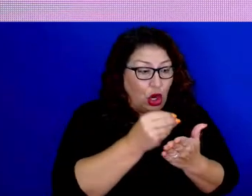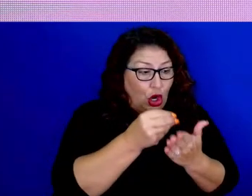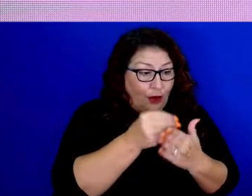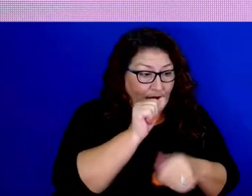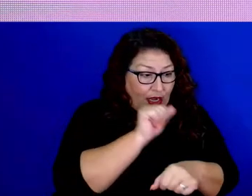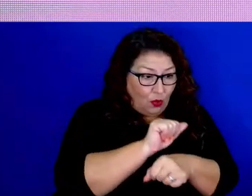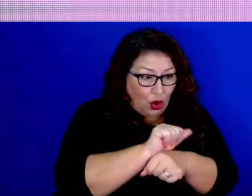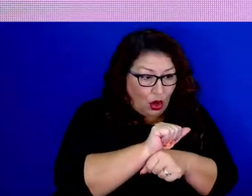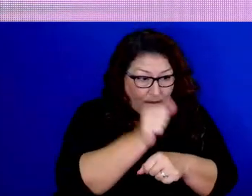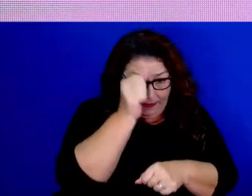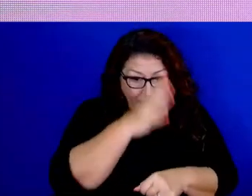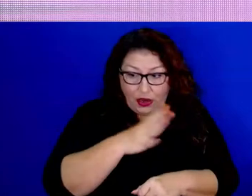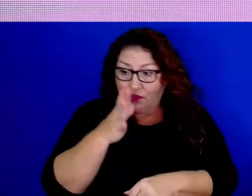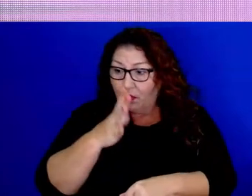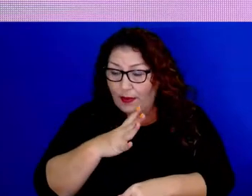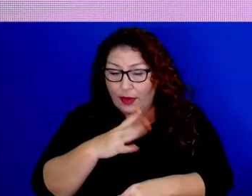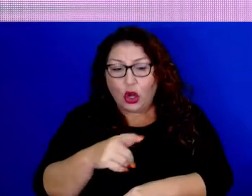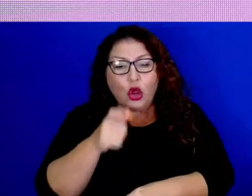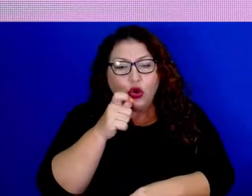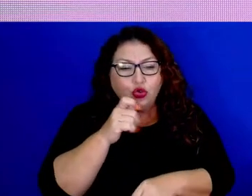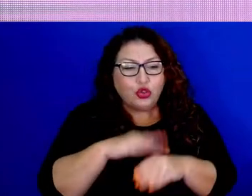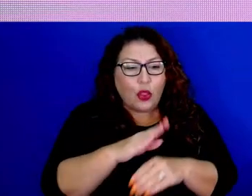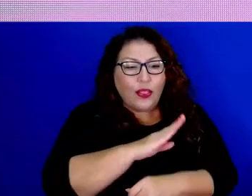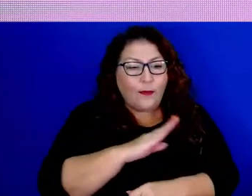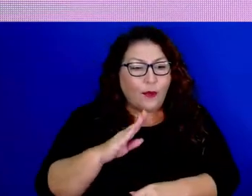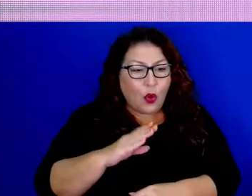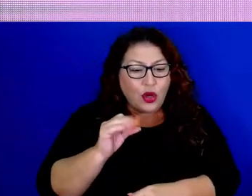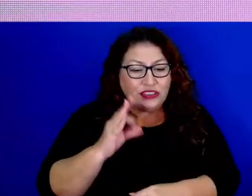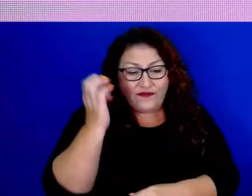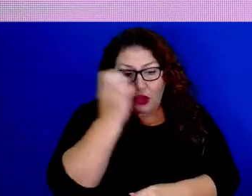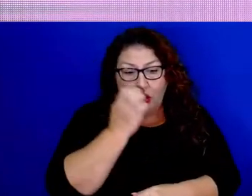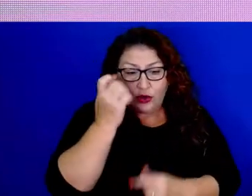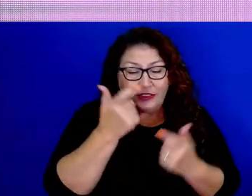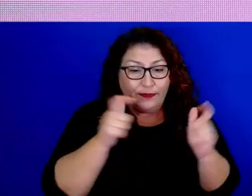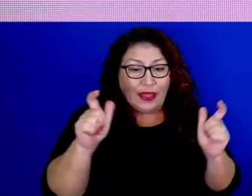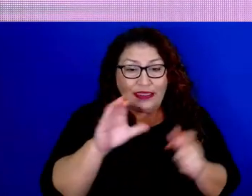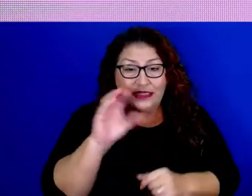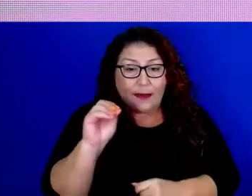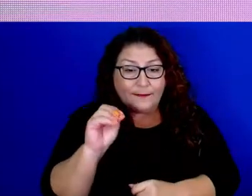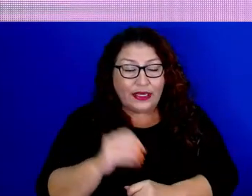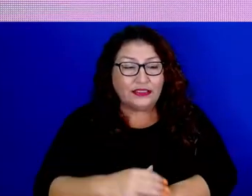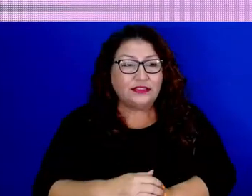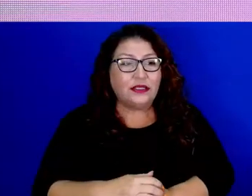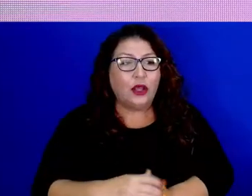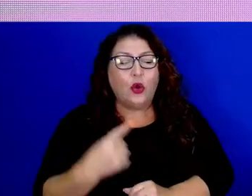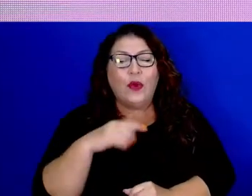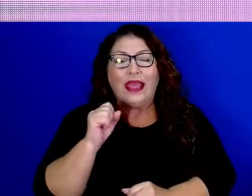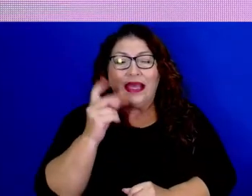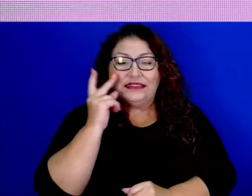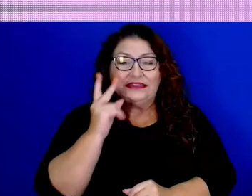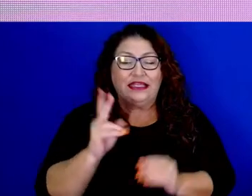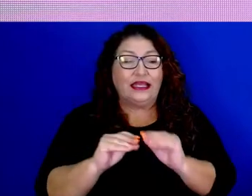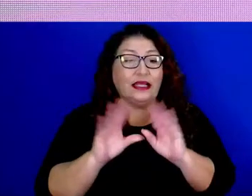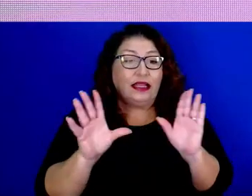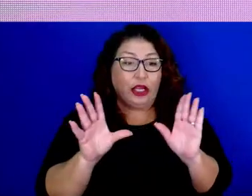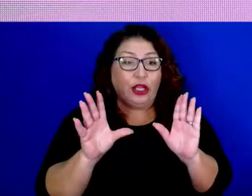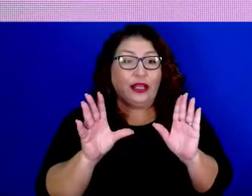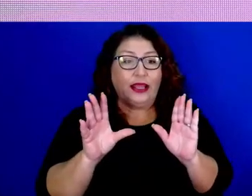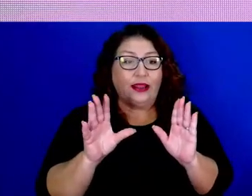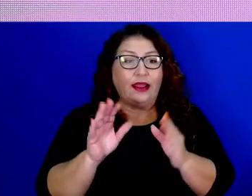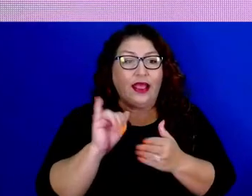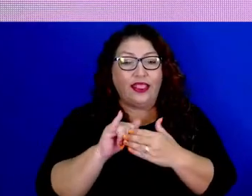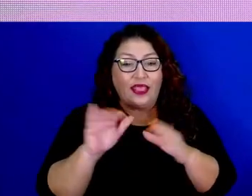sits on the boards of Europe's biggest companies, we can see quite clearly where the actions of